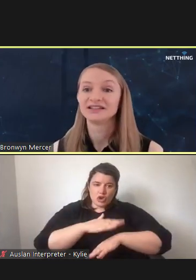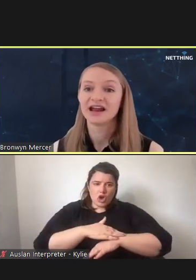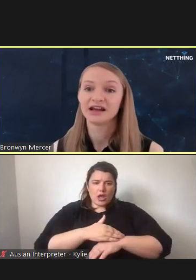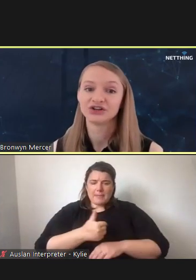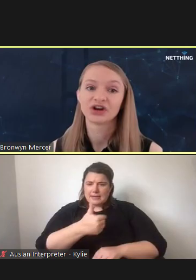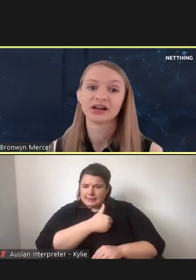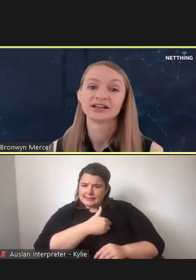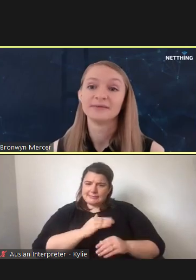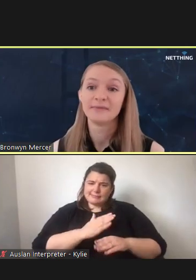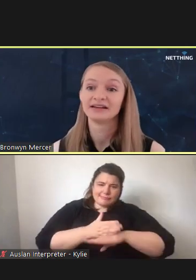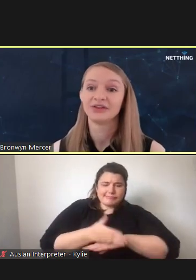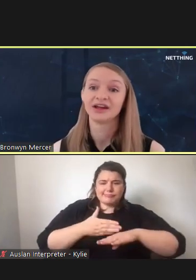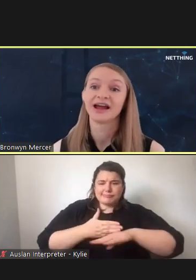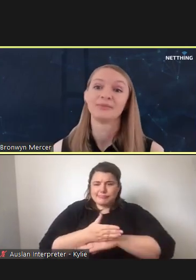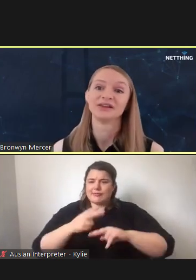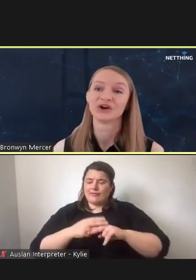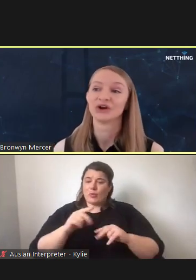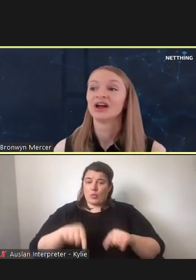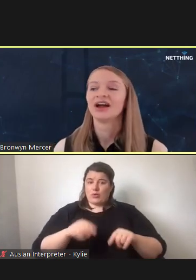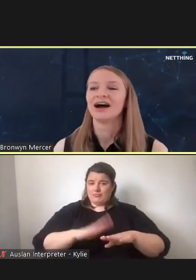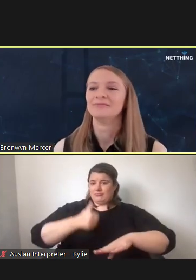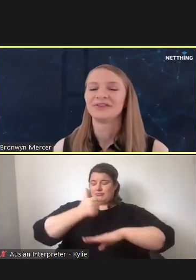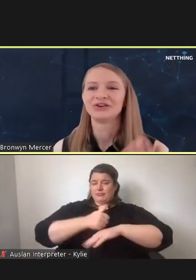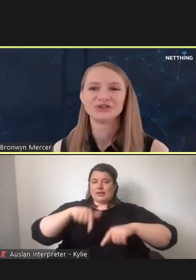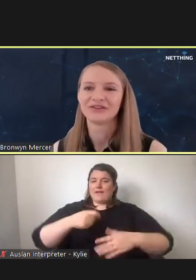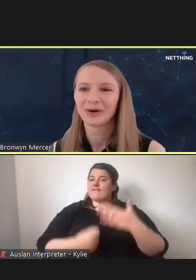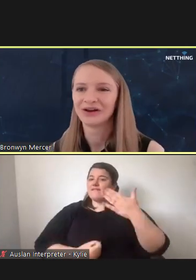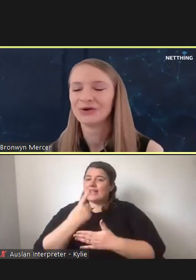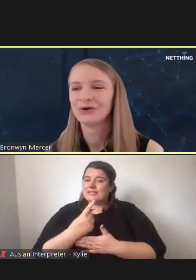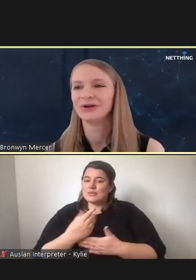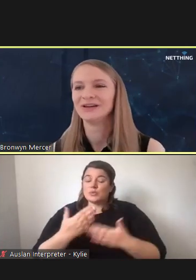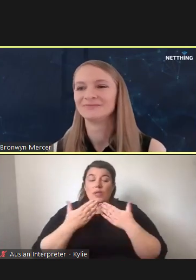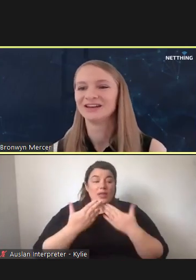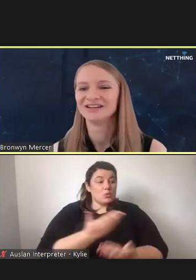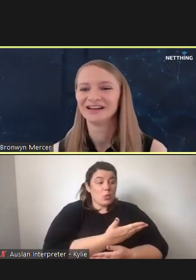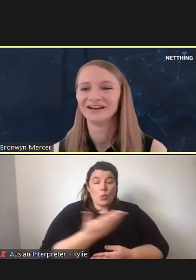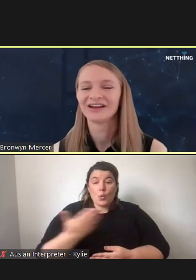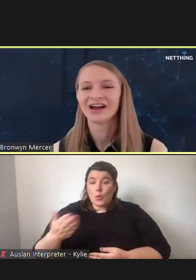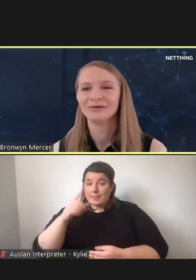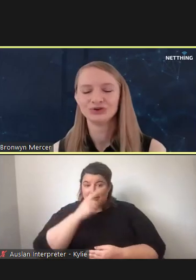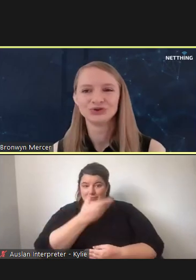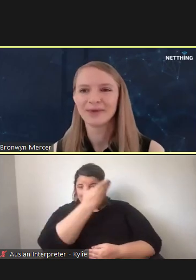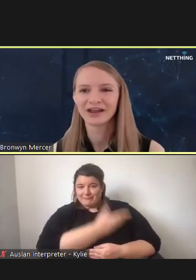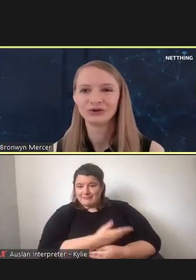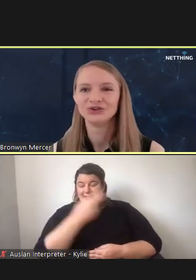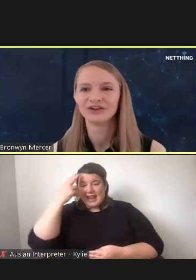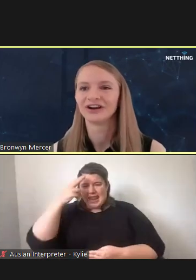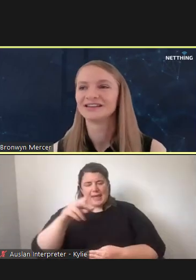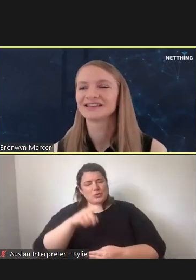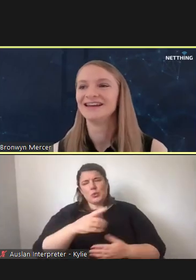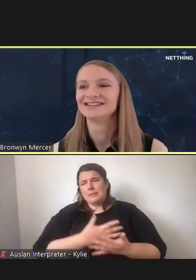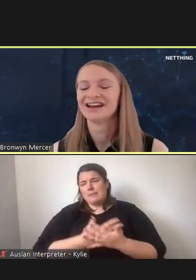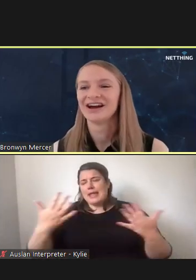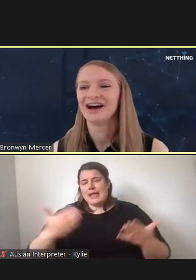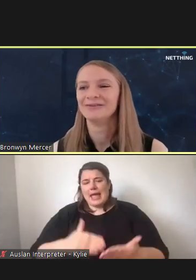for the internet in Australia to make NetThing happen. So thank you to everyone who is mentioned here. You do make a huge